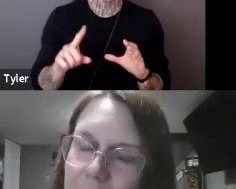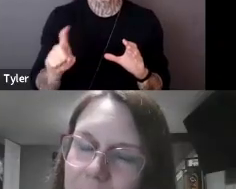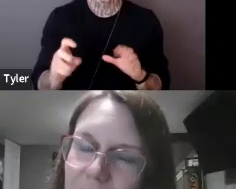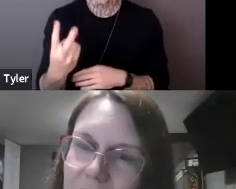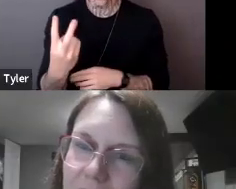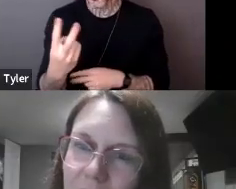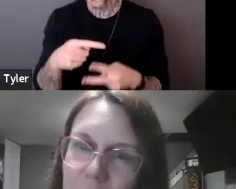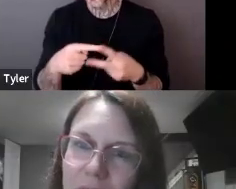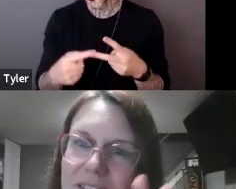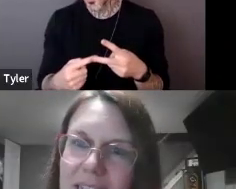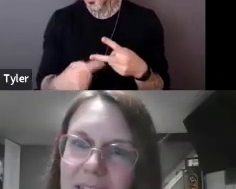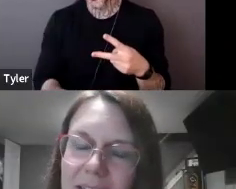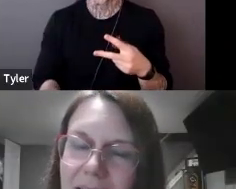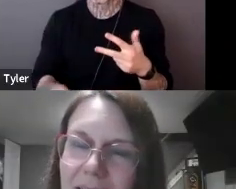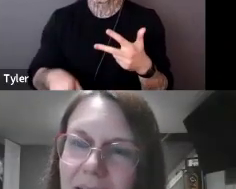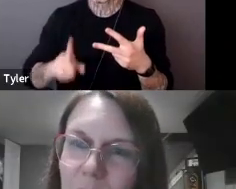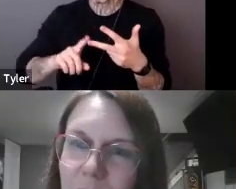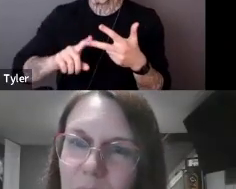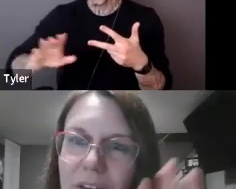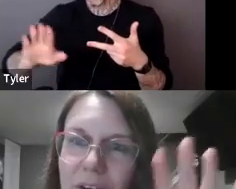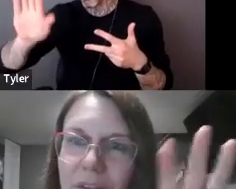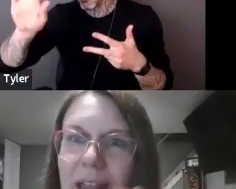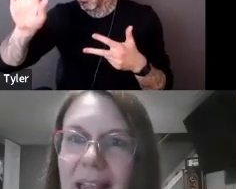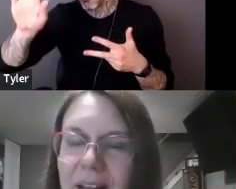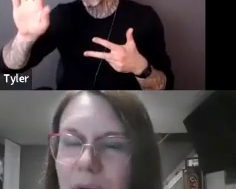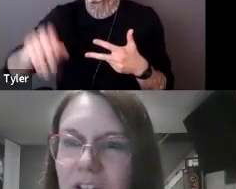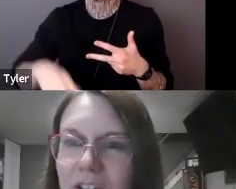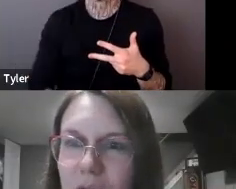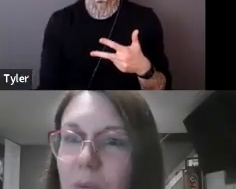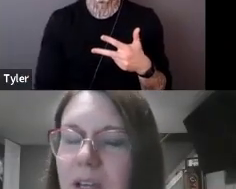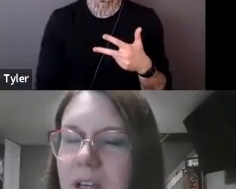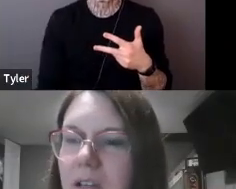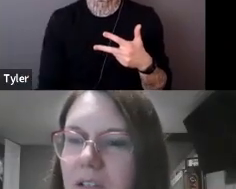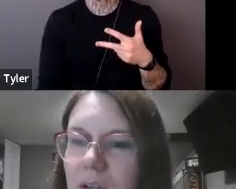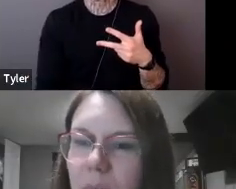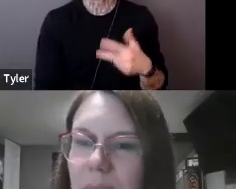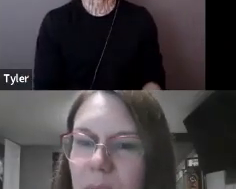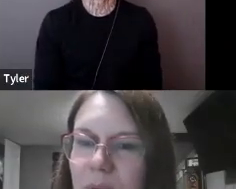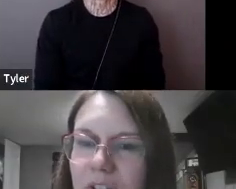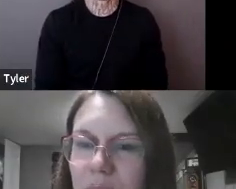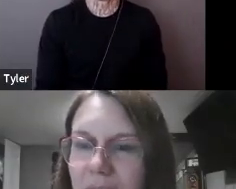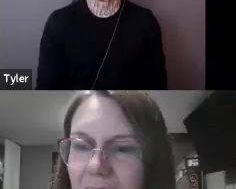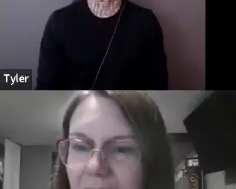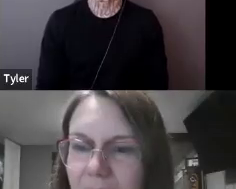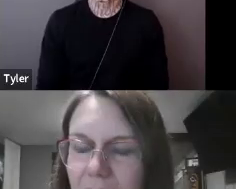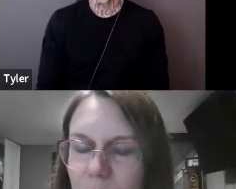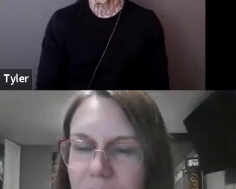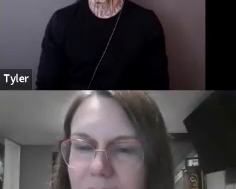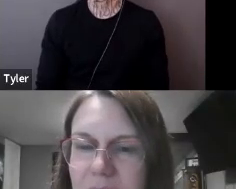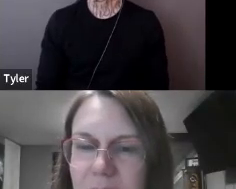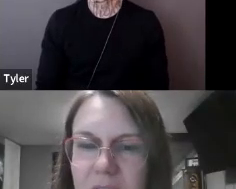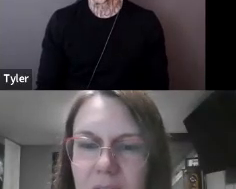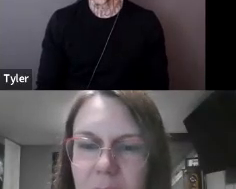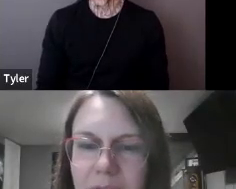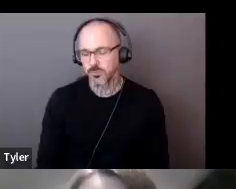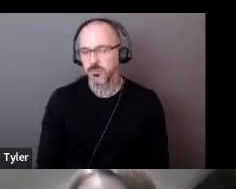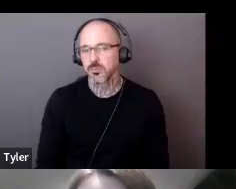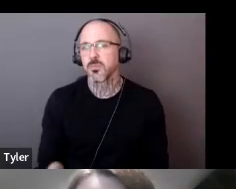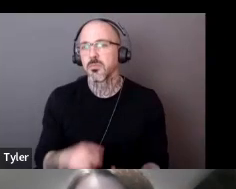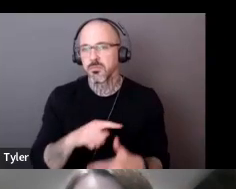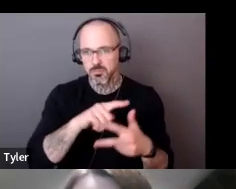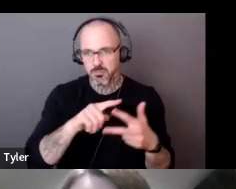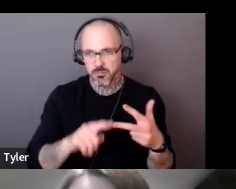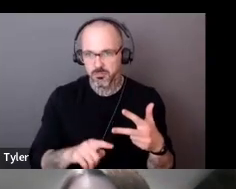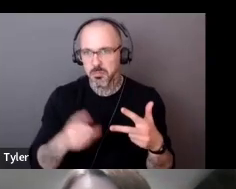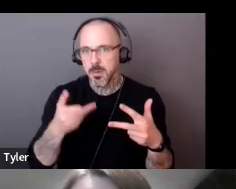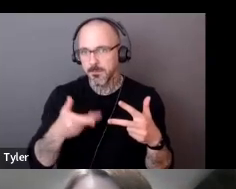have another person with their hand up on Zoom. So maybe we'll do that, and then we'll leave some time